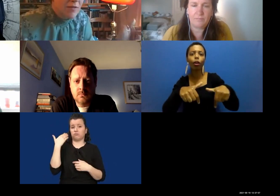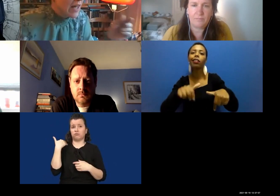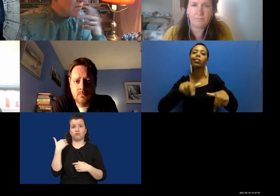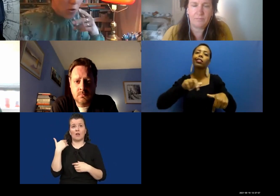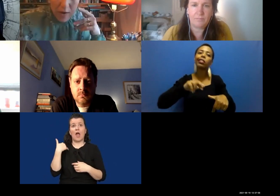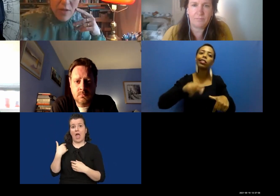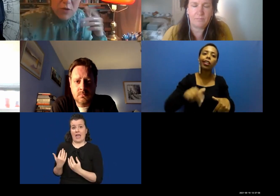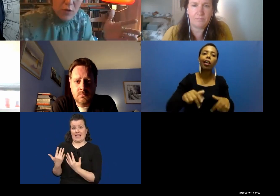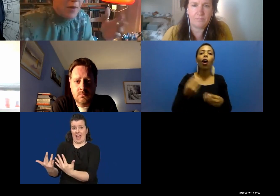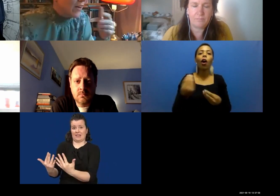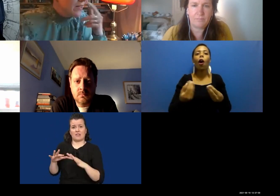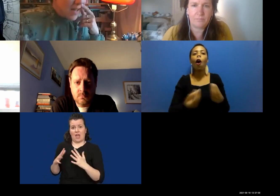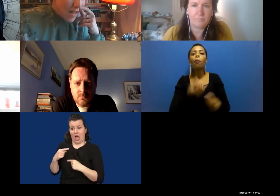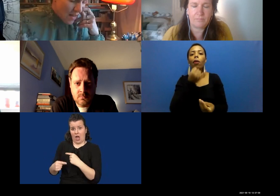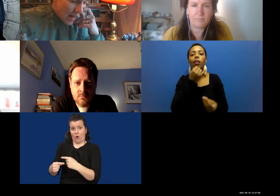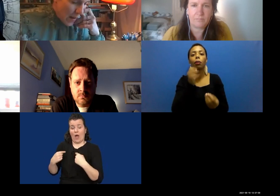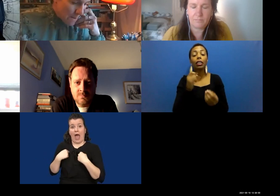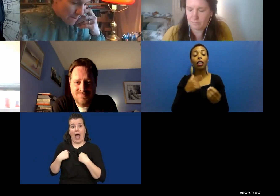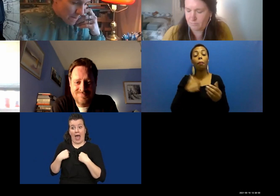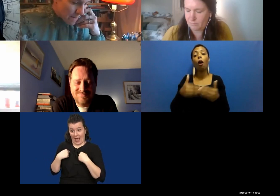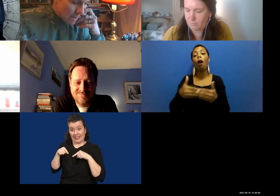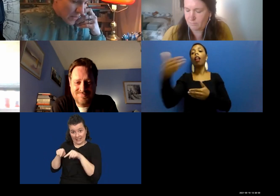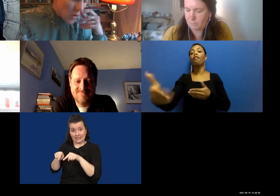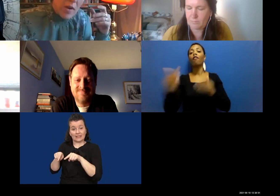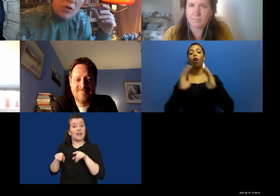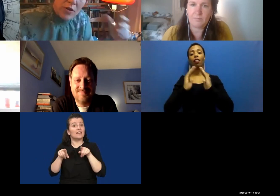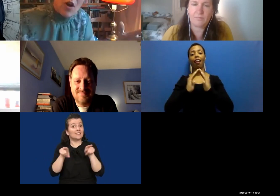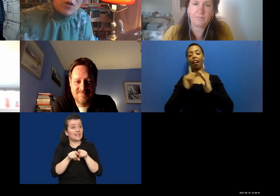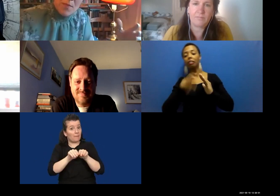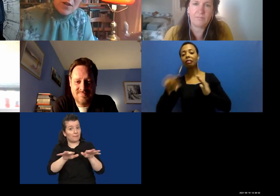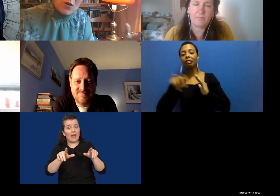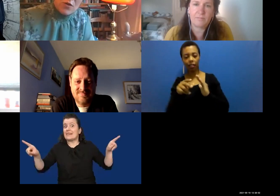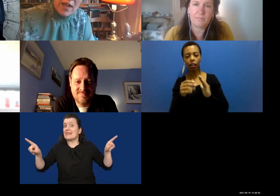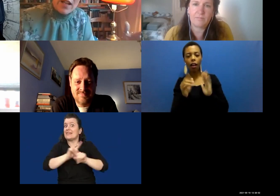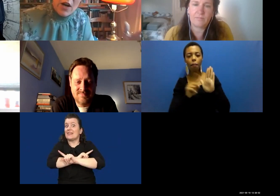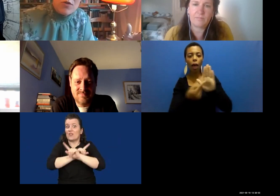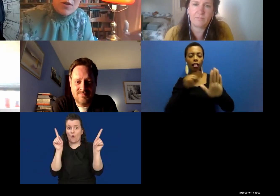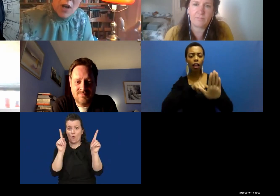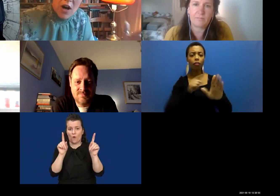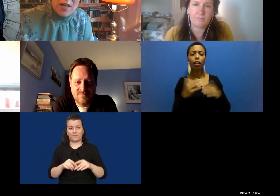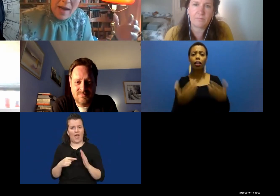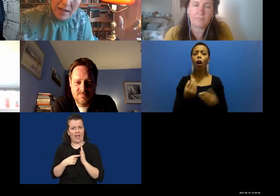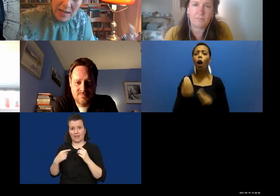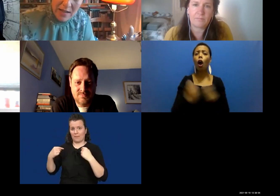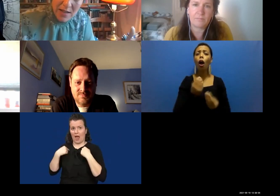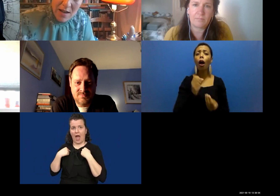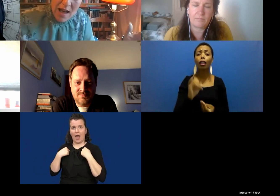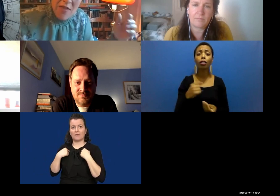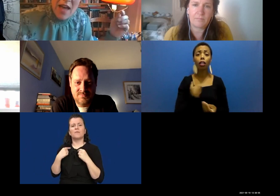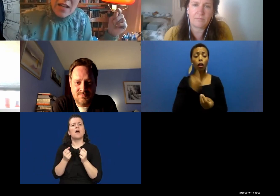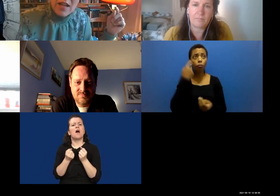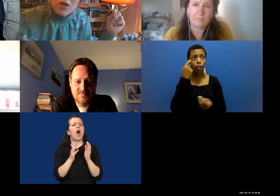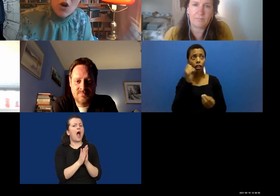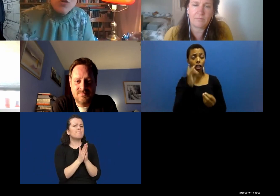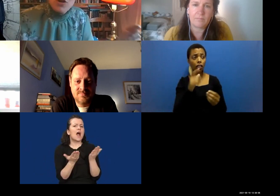garden, to my garden. We should not make sure to get loads of gardening magazines